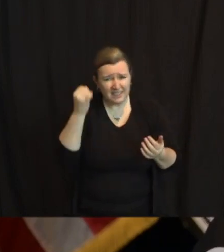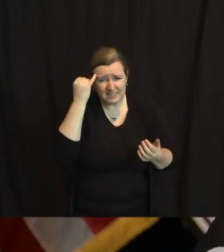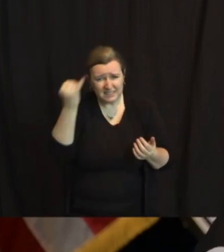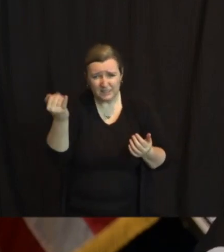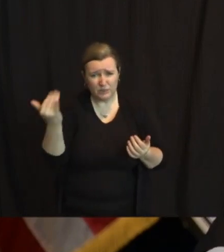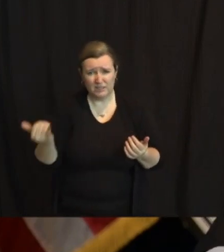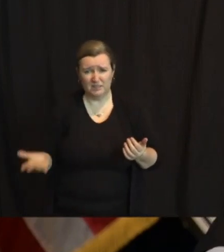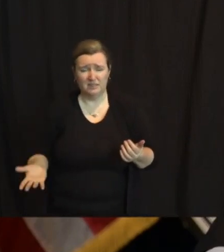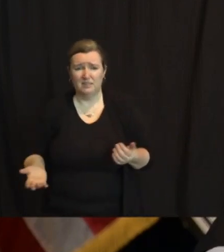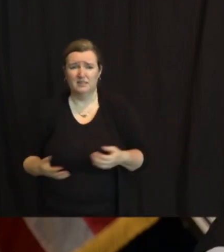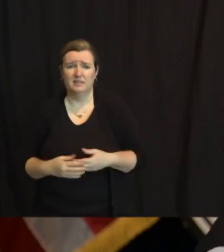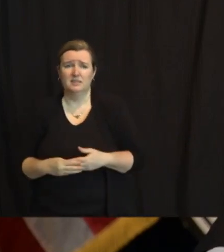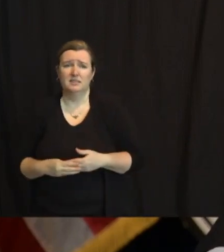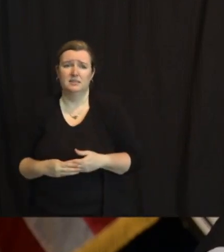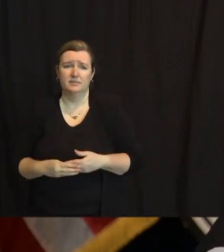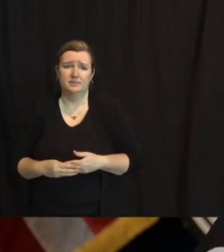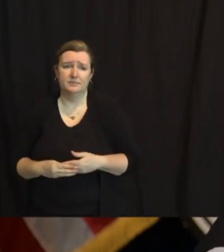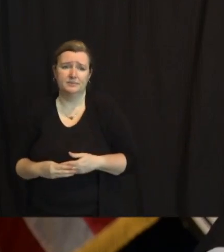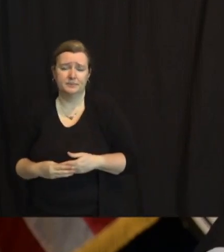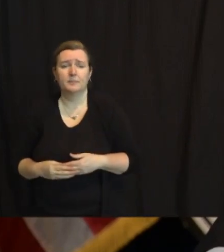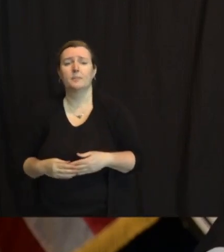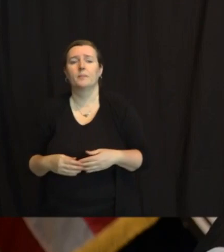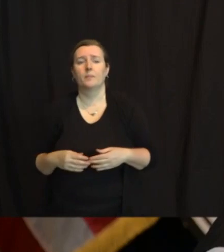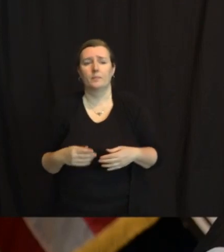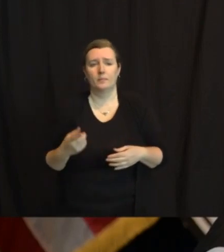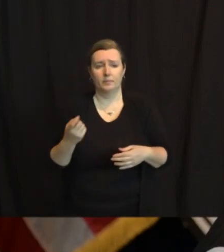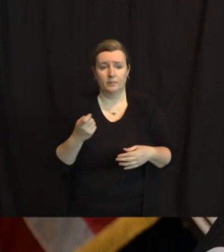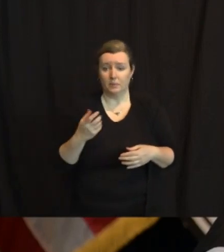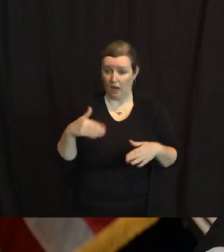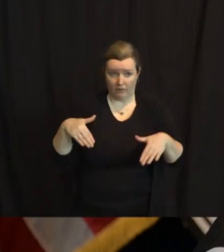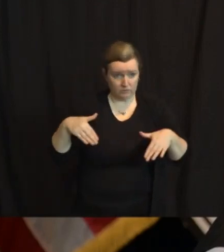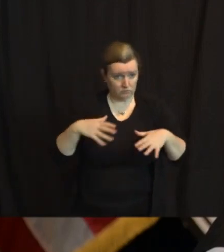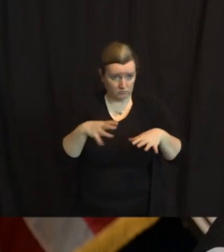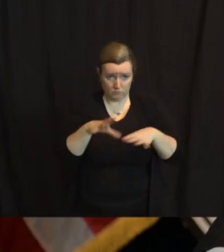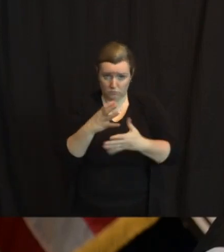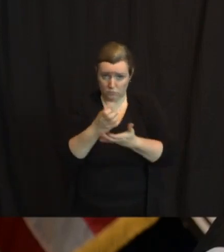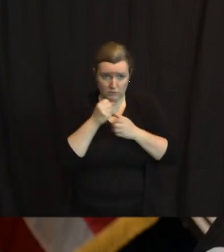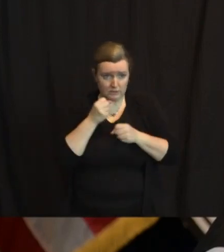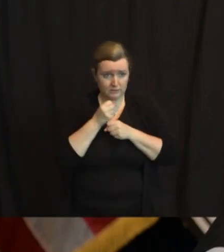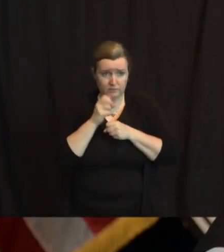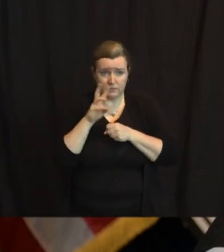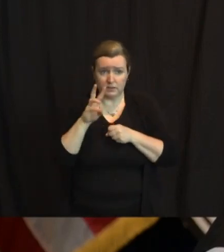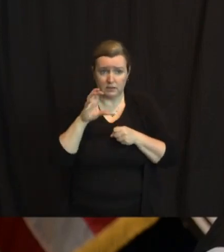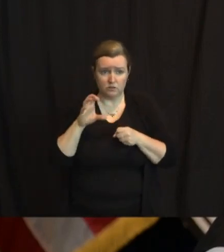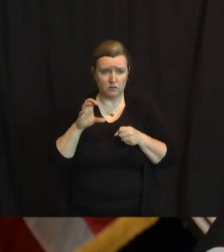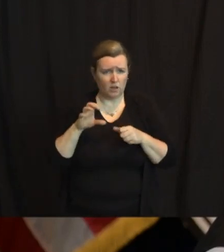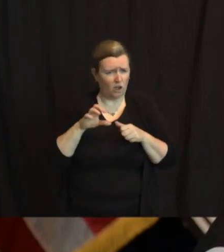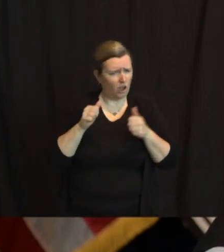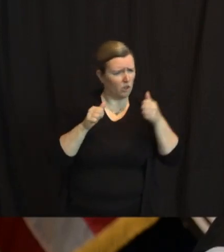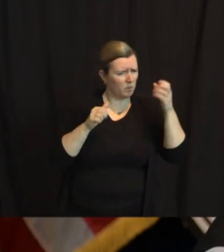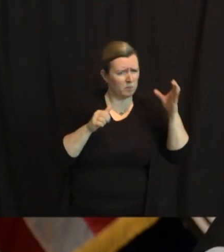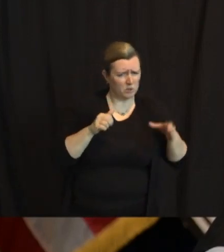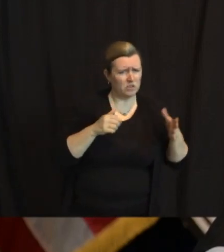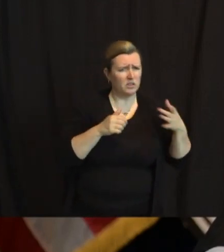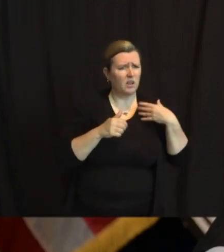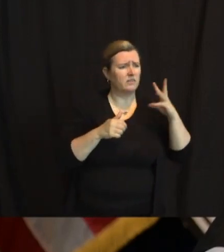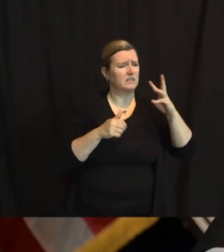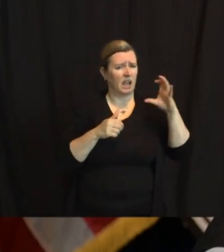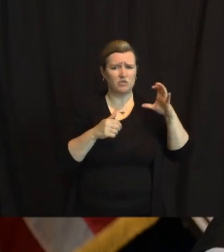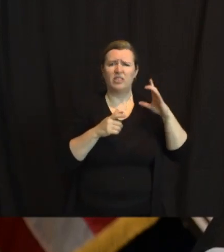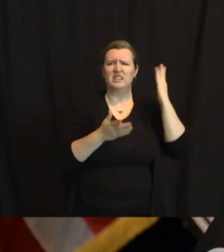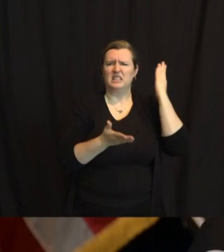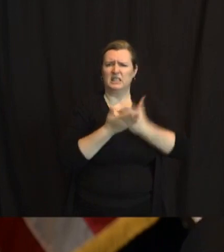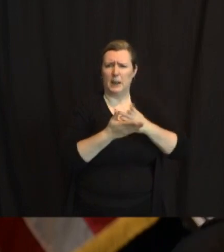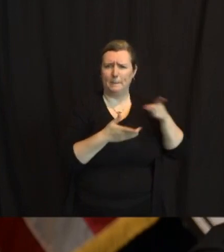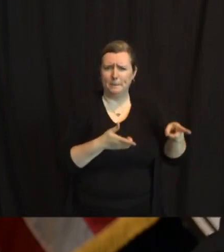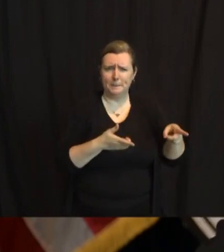That last one is either they haven't gotten the 600 yet, or at least in one case you know of where someone got it and then it stopped. Is that right? More than one